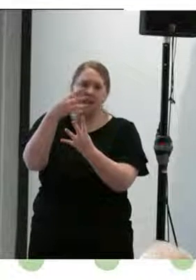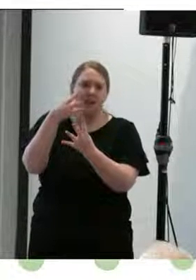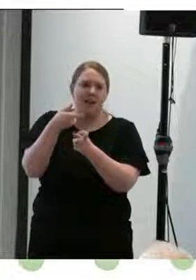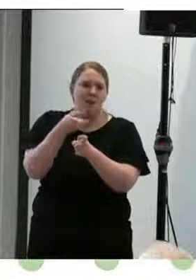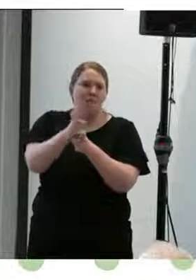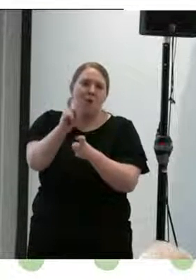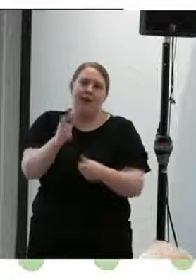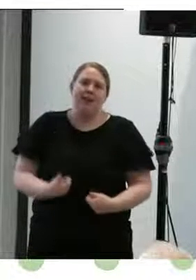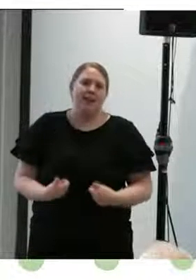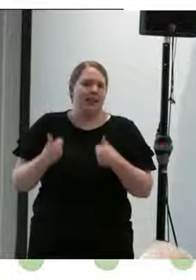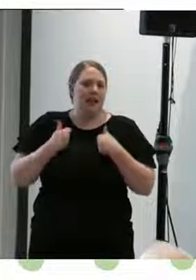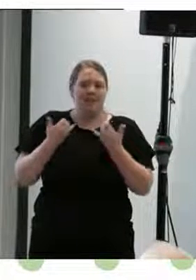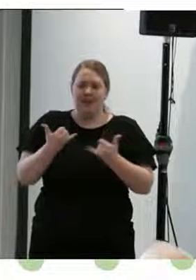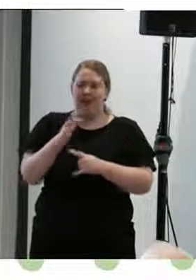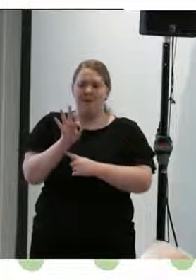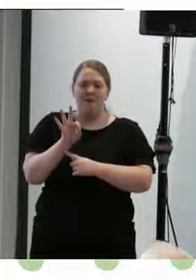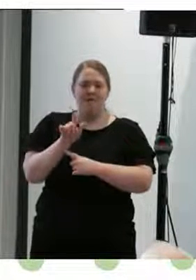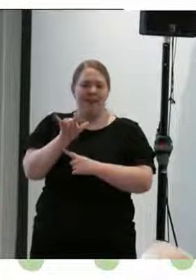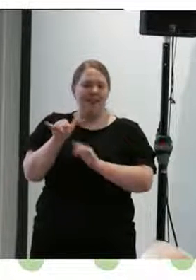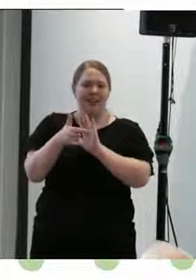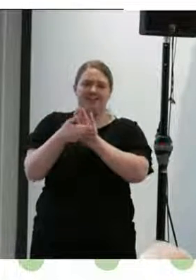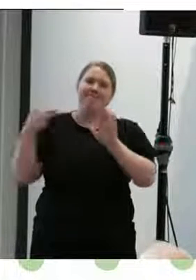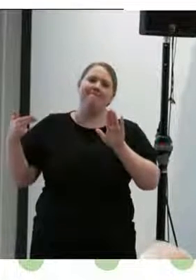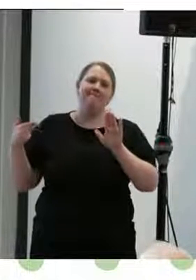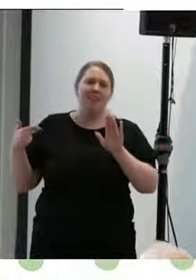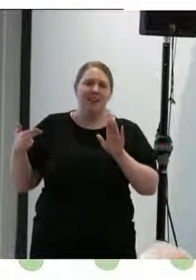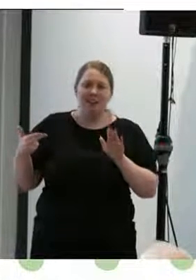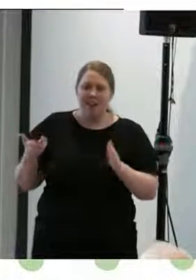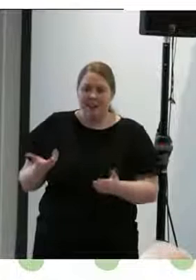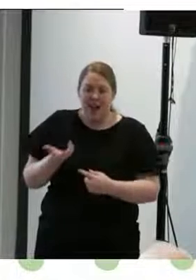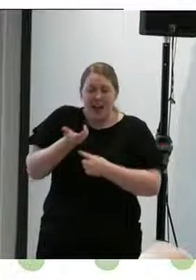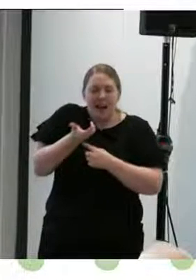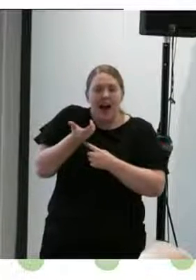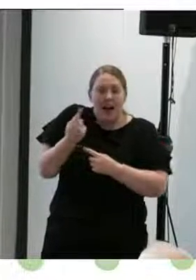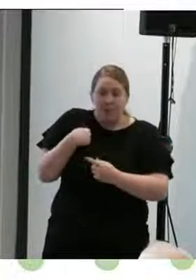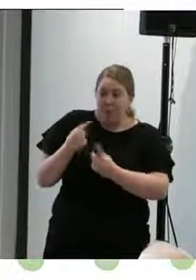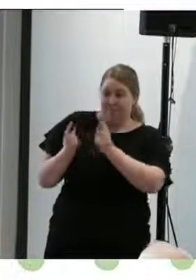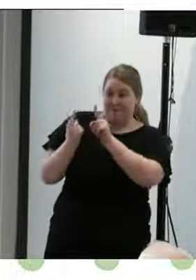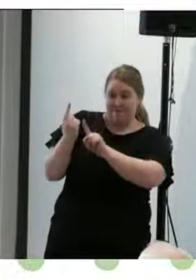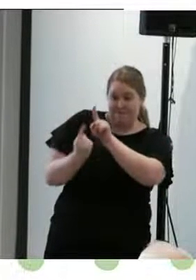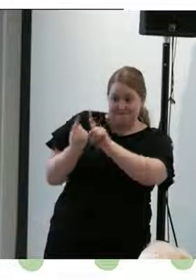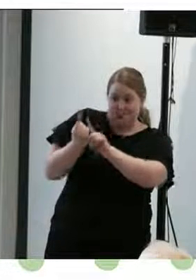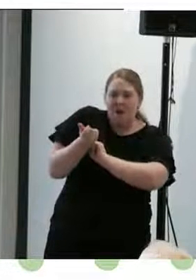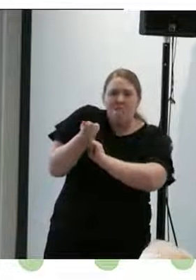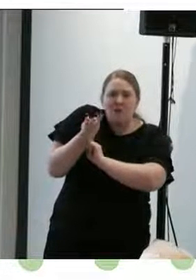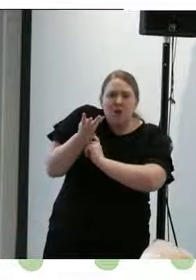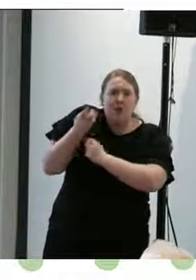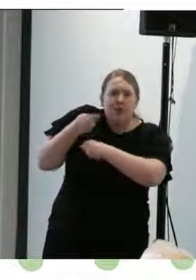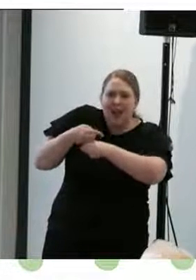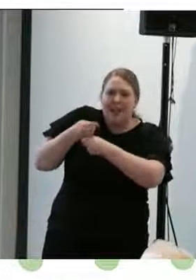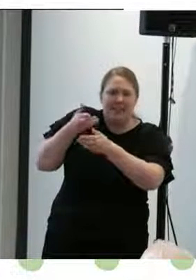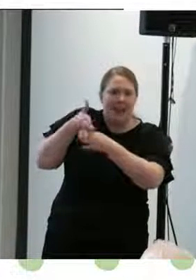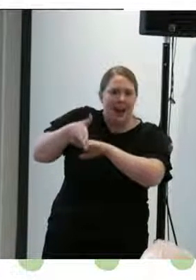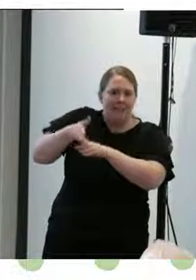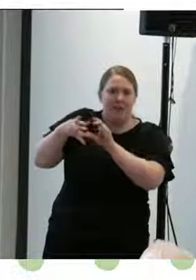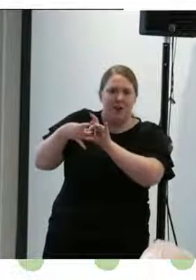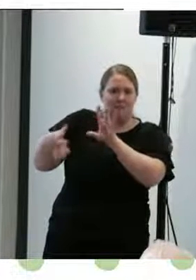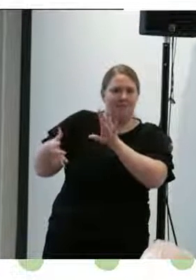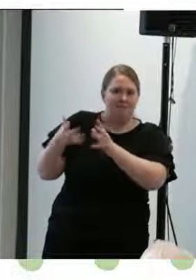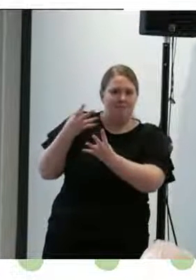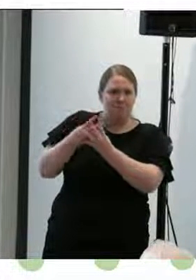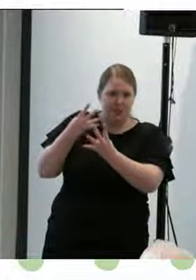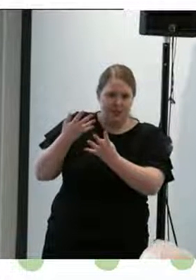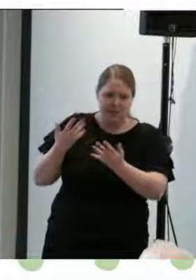has a felony. And when I talk to him, it's only a few days since he's been out of jail. And so when I kind of talk to him